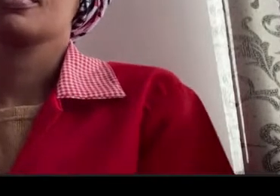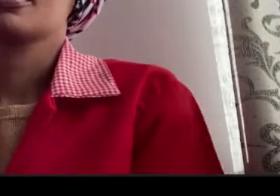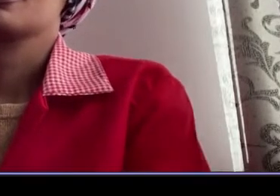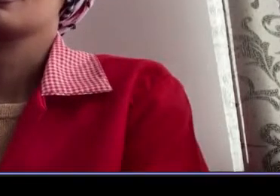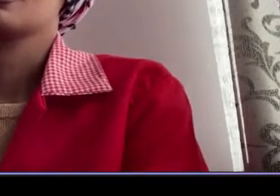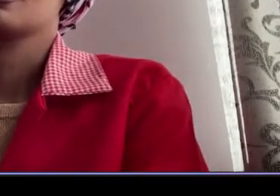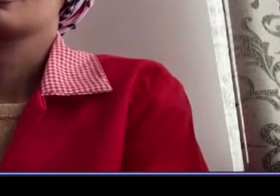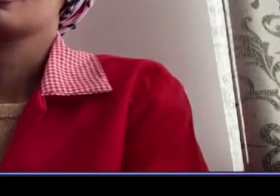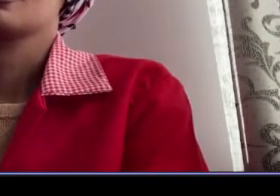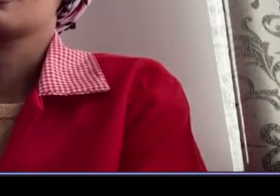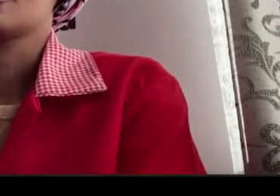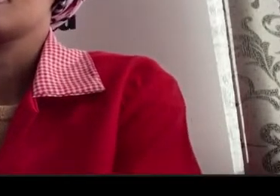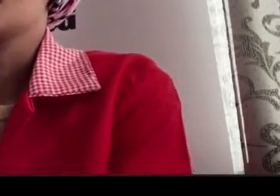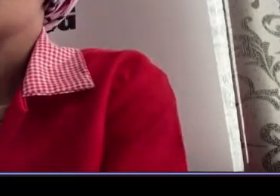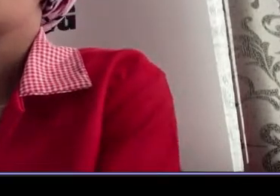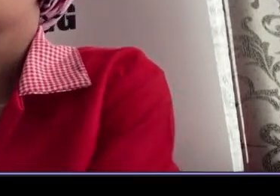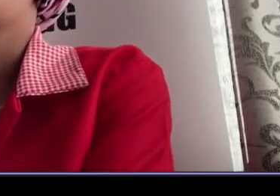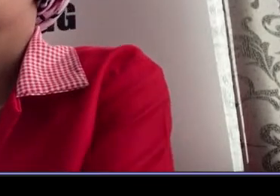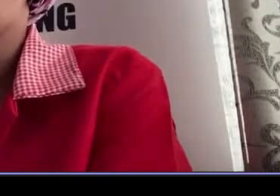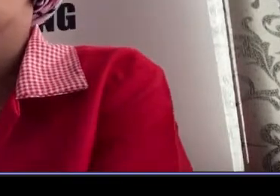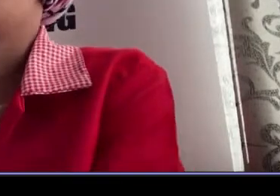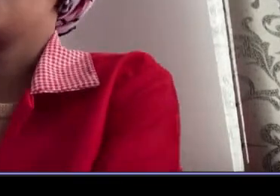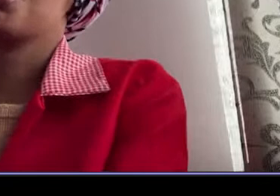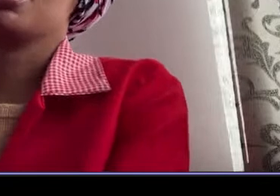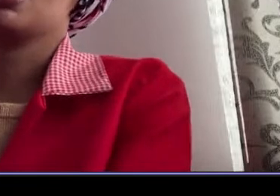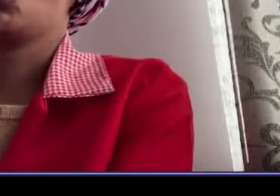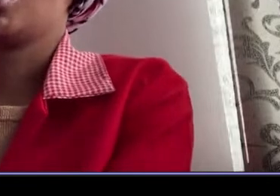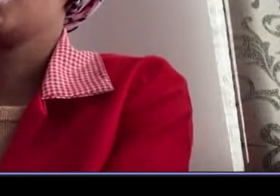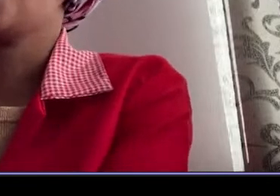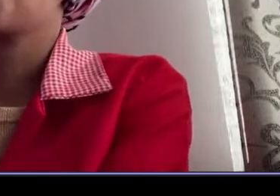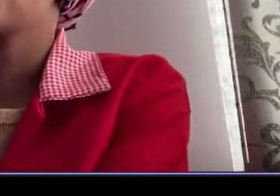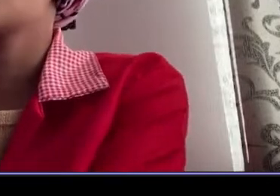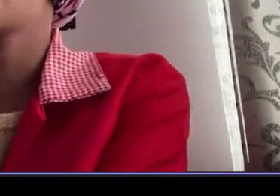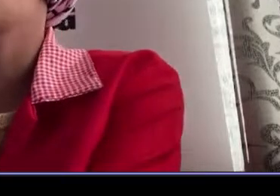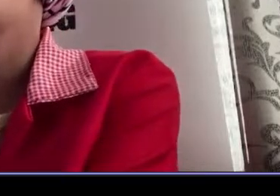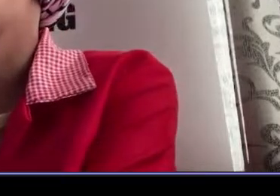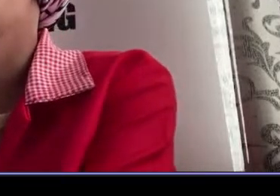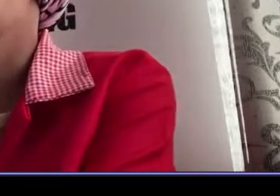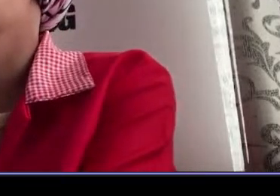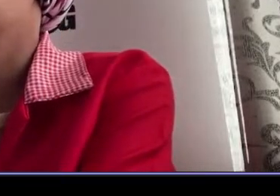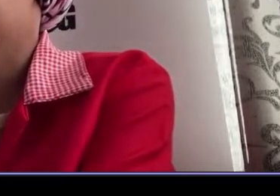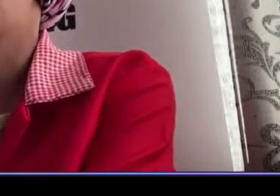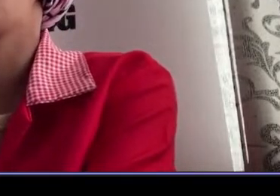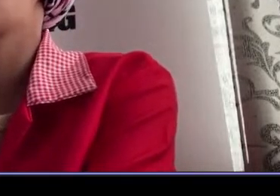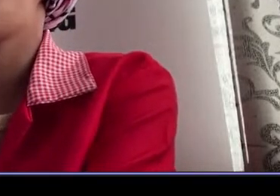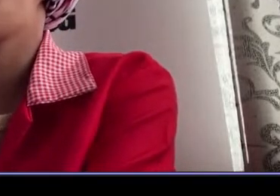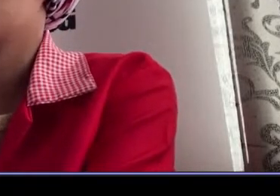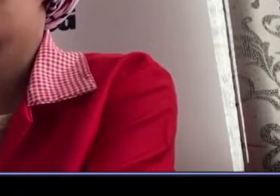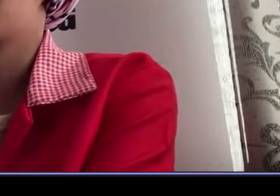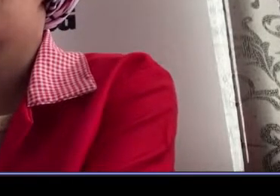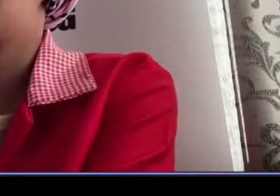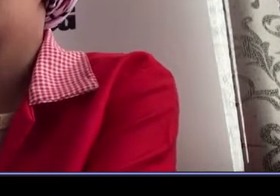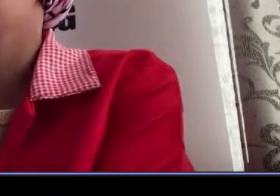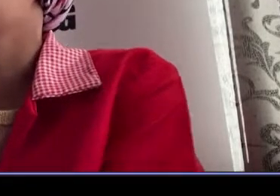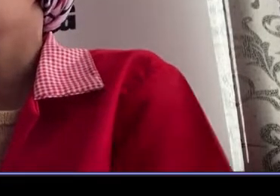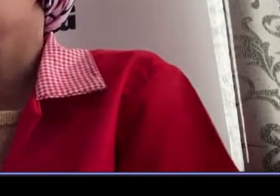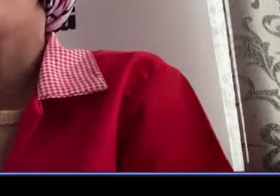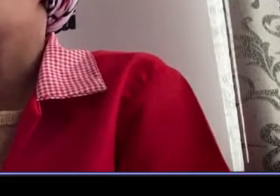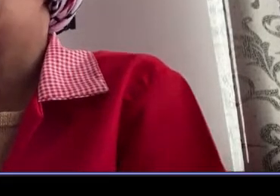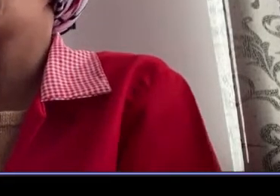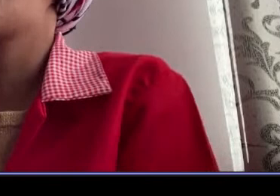got 9 minutes. Over to you. Thank you, Honourable Chair. Greetings, Honourable Chair, Honourable Members, Honourable